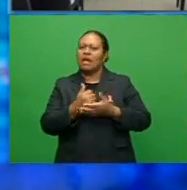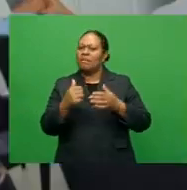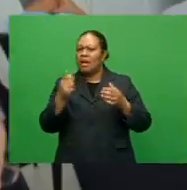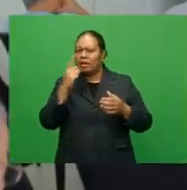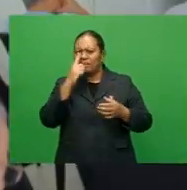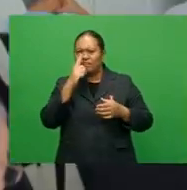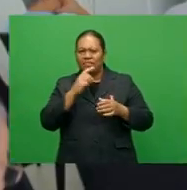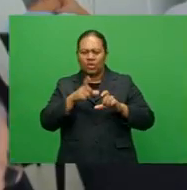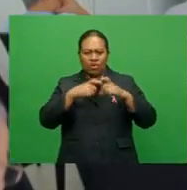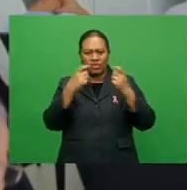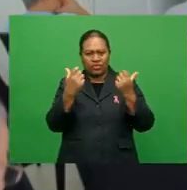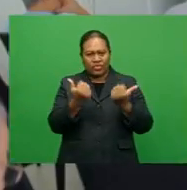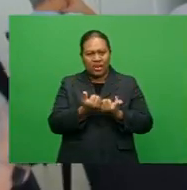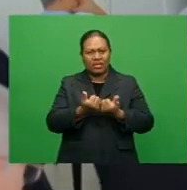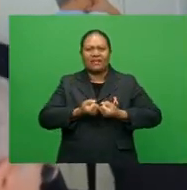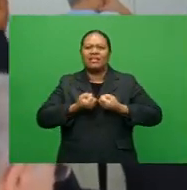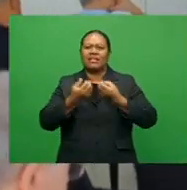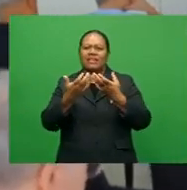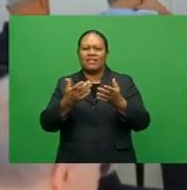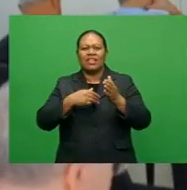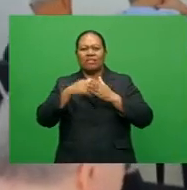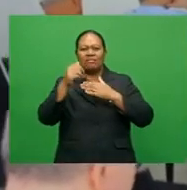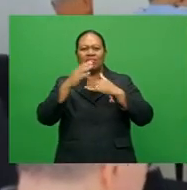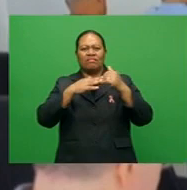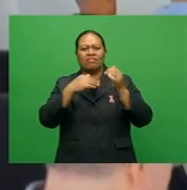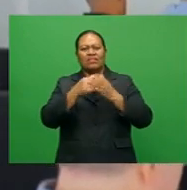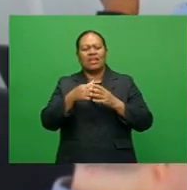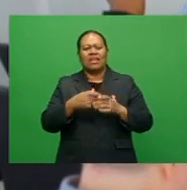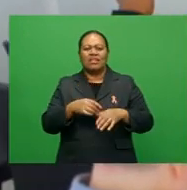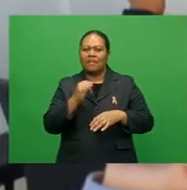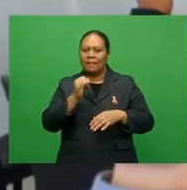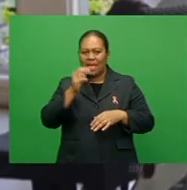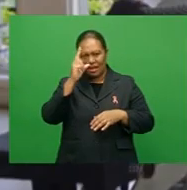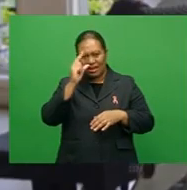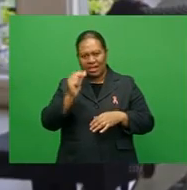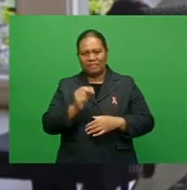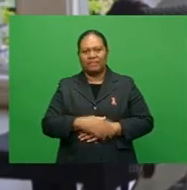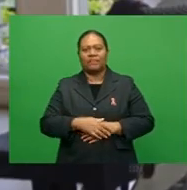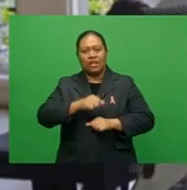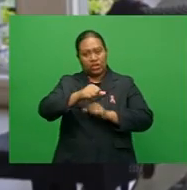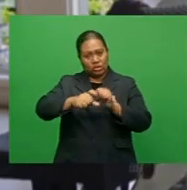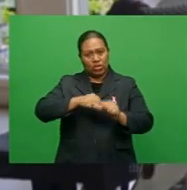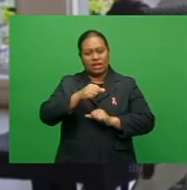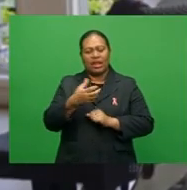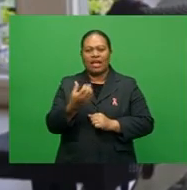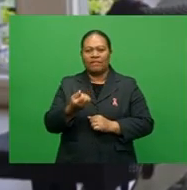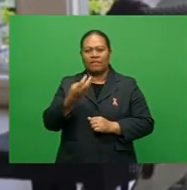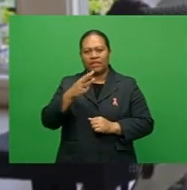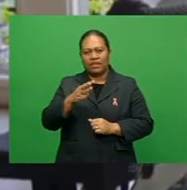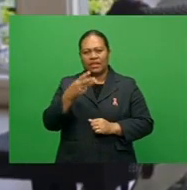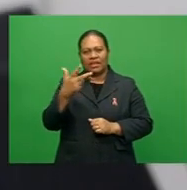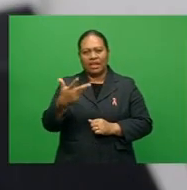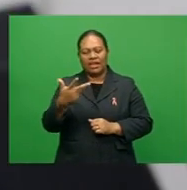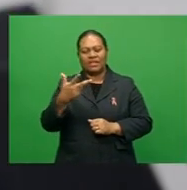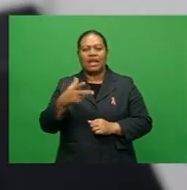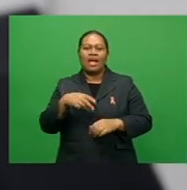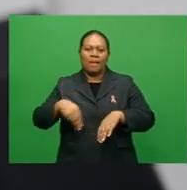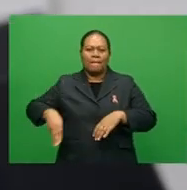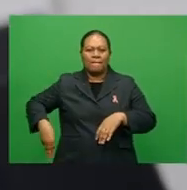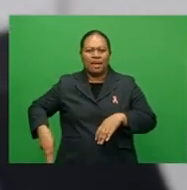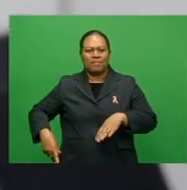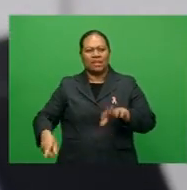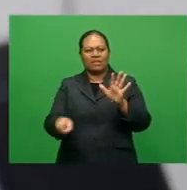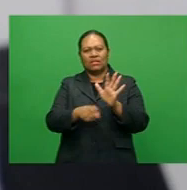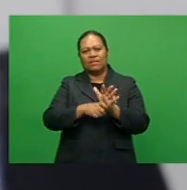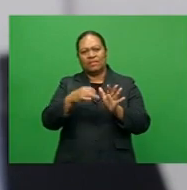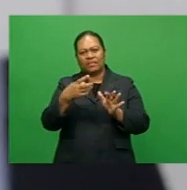cowboy contractors who are giving the construction industry a bad name. The association has 38 members. Raghavan adds there